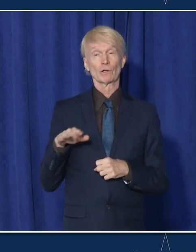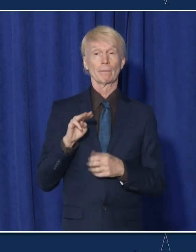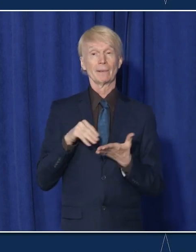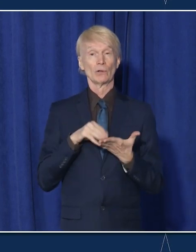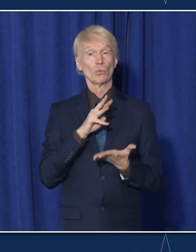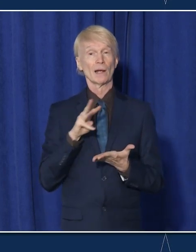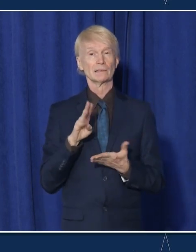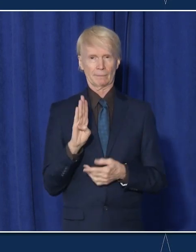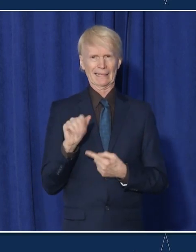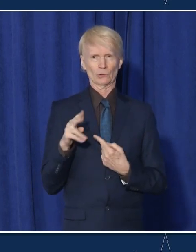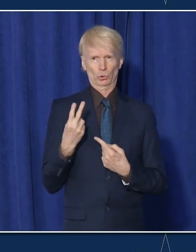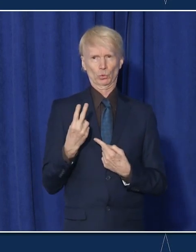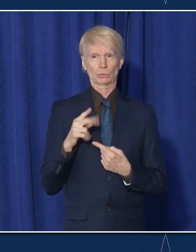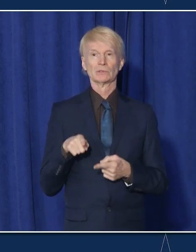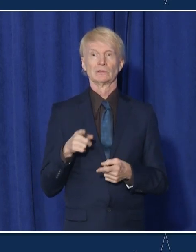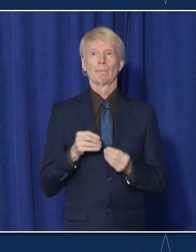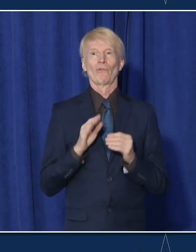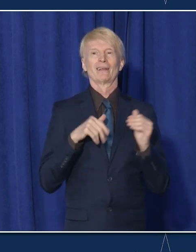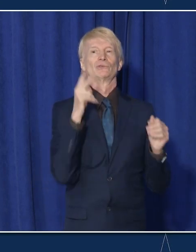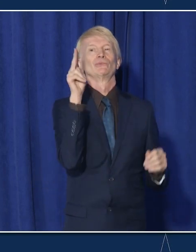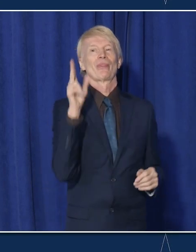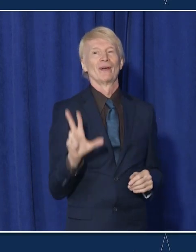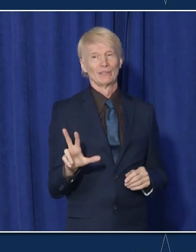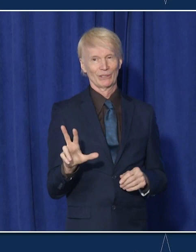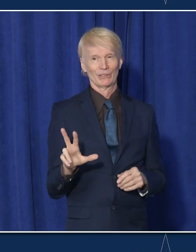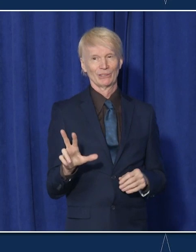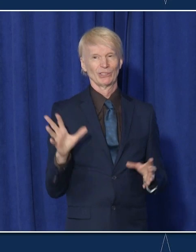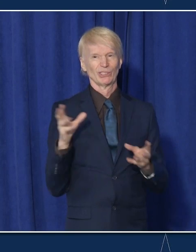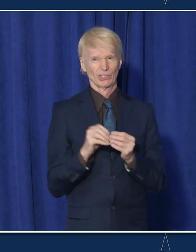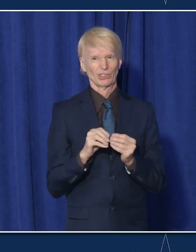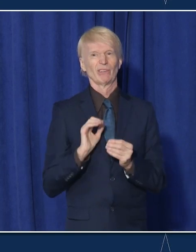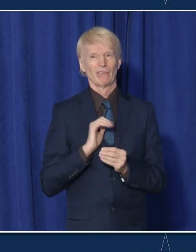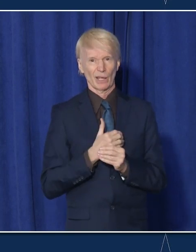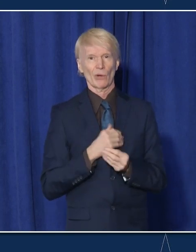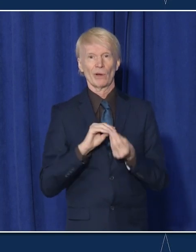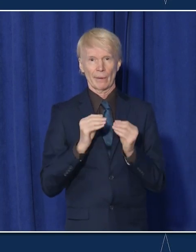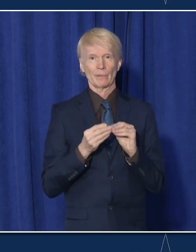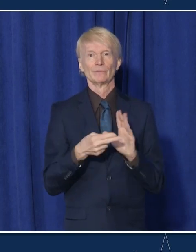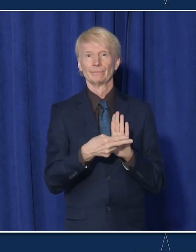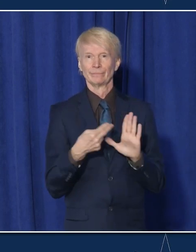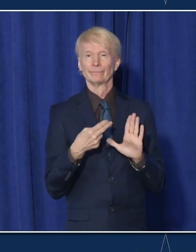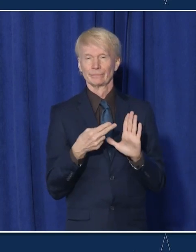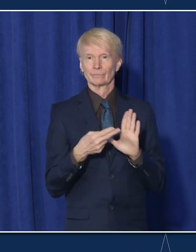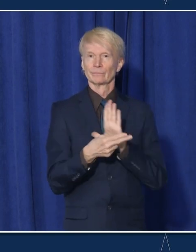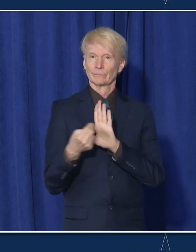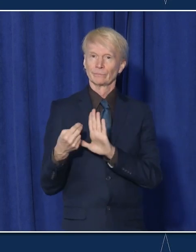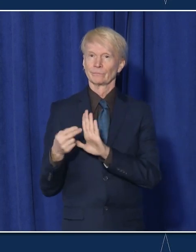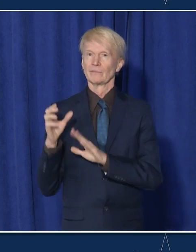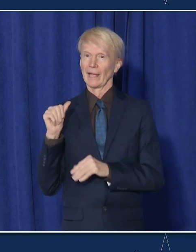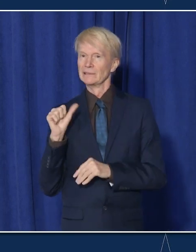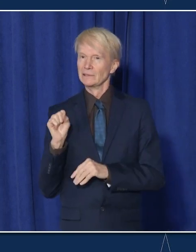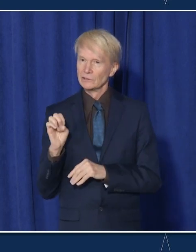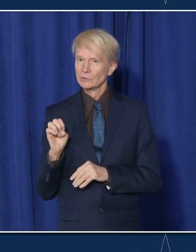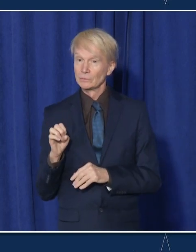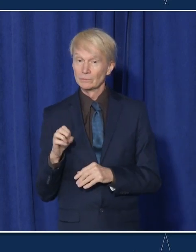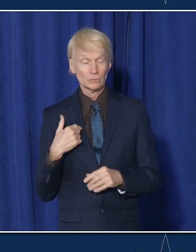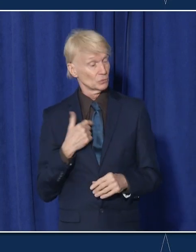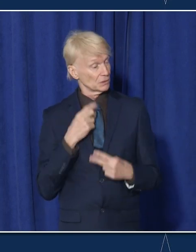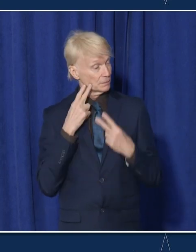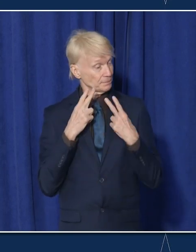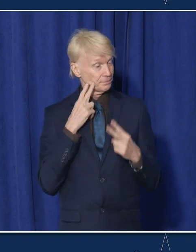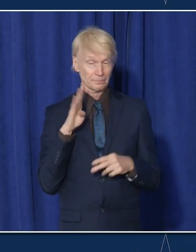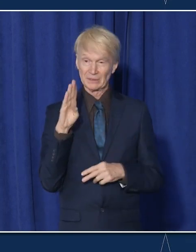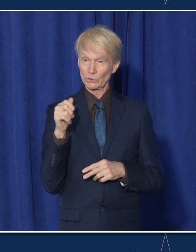BA2 is now making up more than 2/3 of our cases. So by far, most of what we are seeing